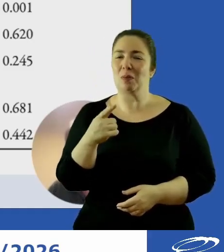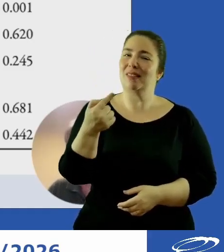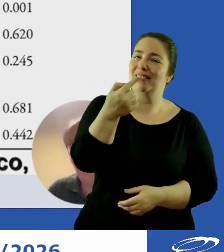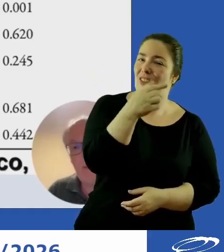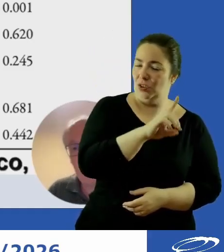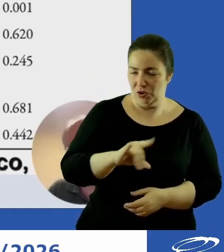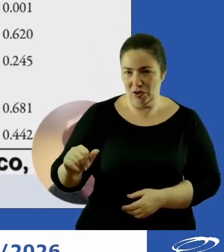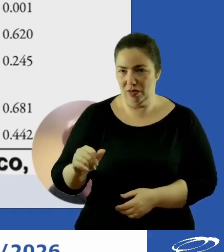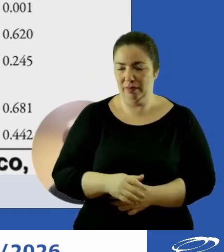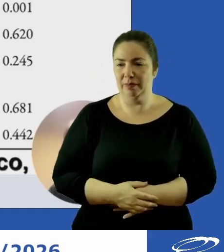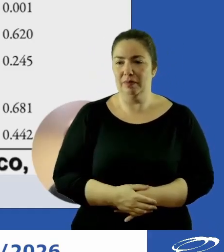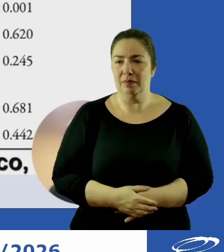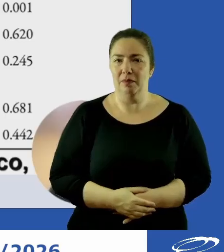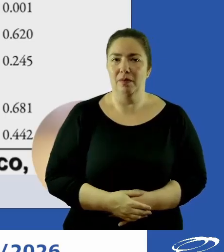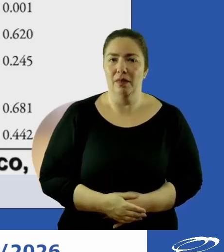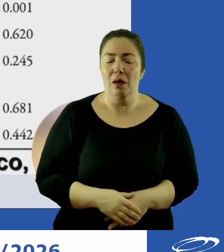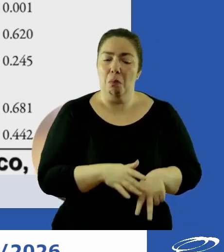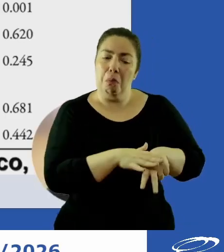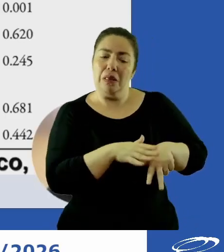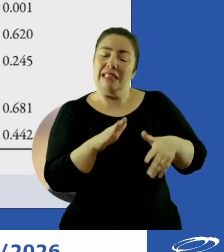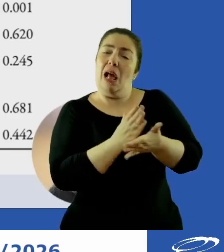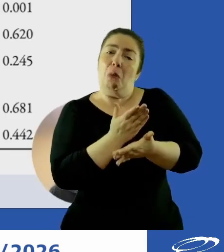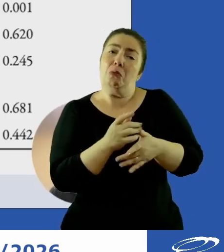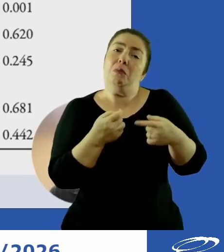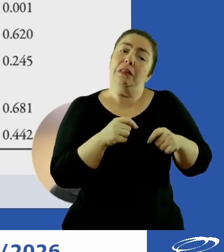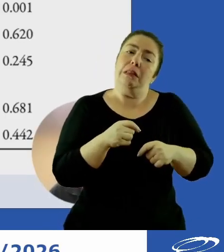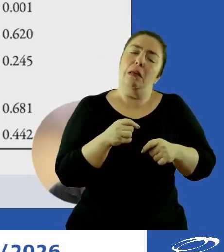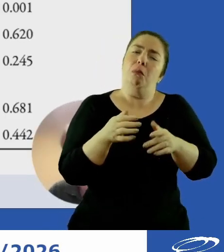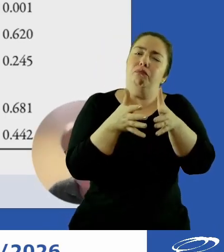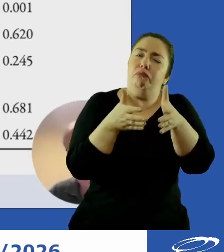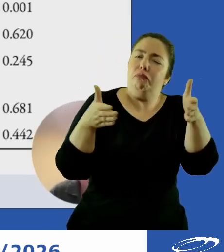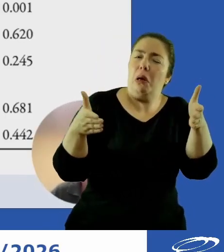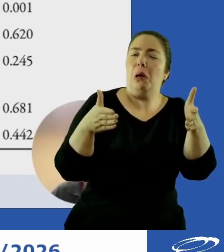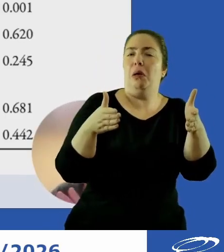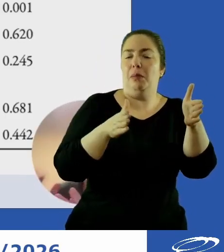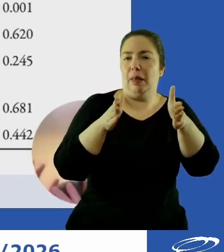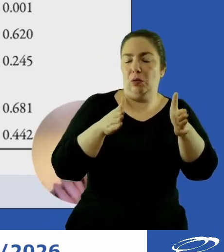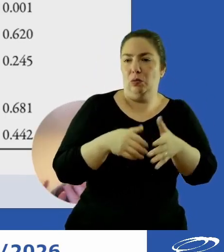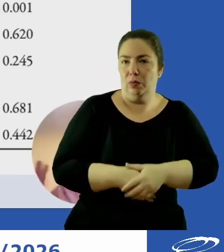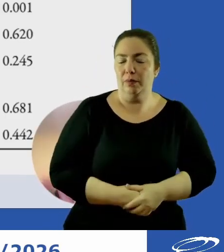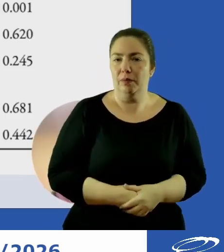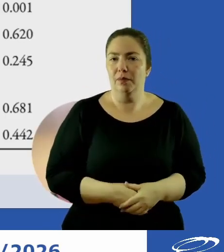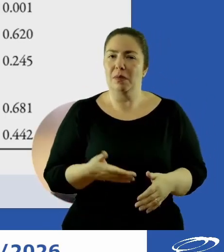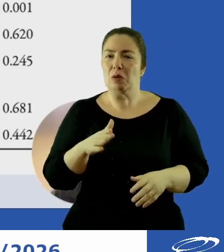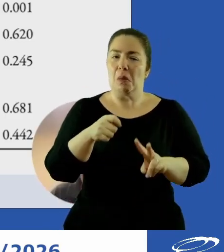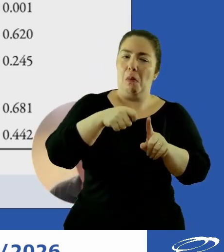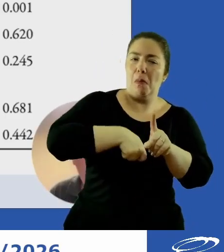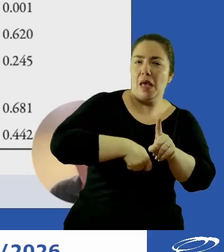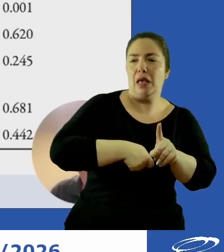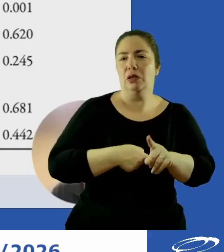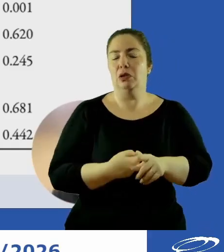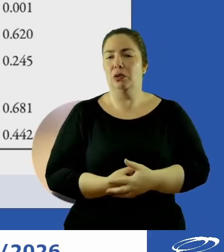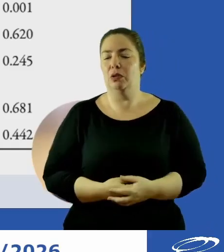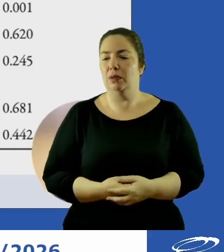the patients received surgical debridement, and it was considered that with about 1 month of treatment, it would be